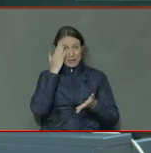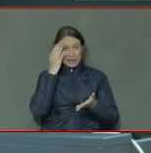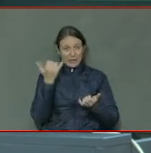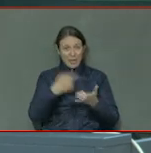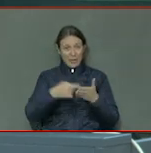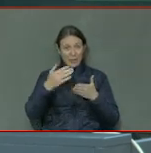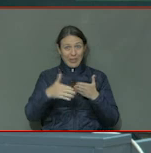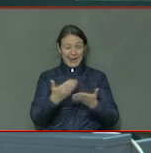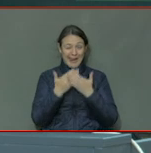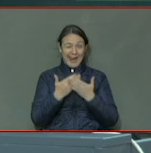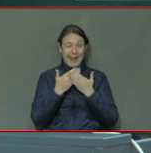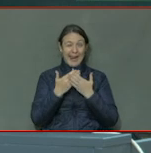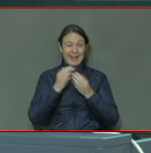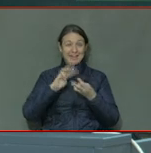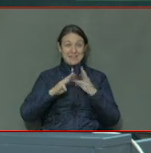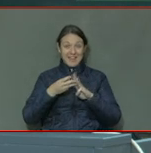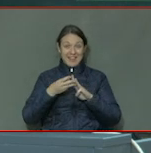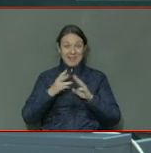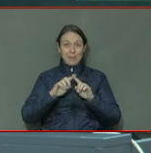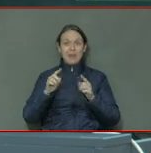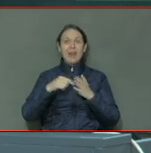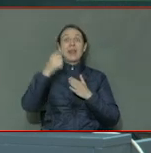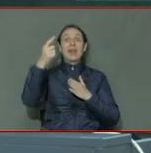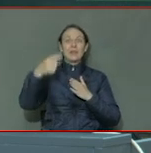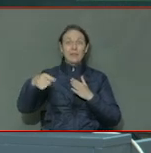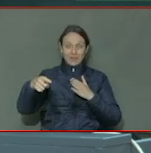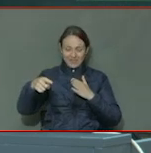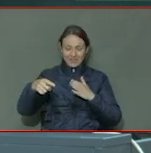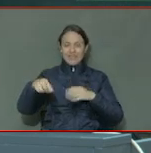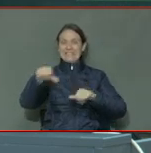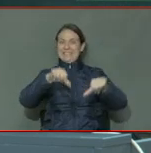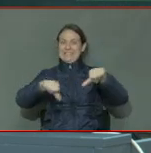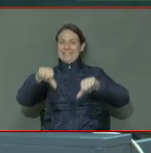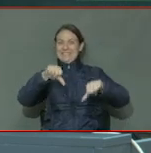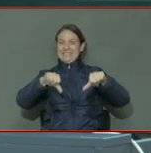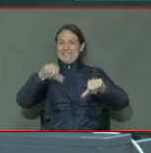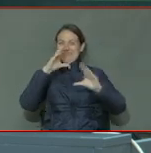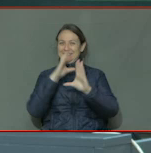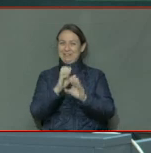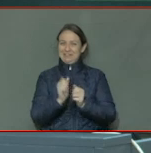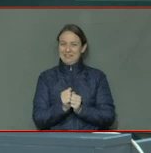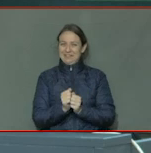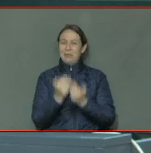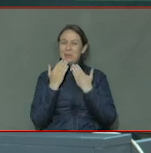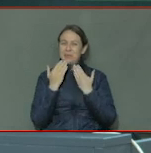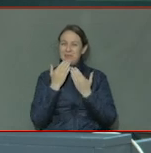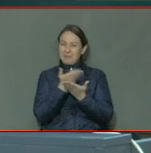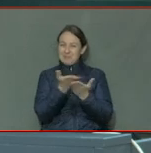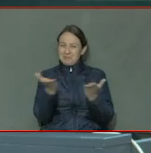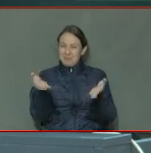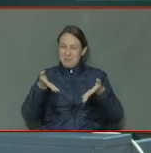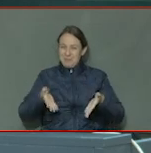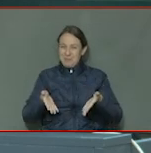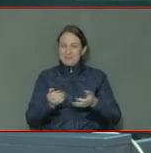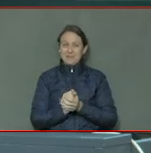weekend, but next week it is the science weekend. So I'm so glad you do attend.